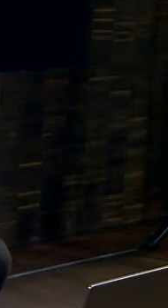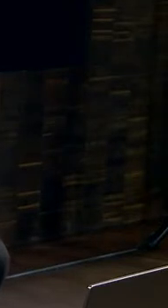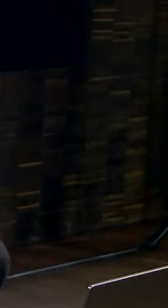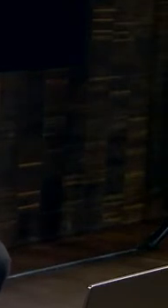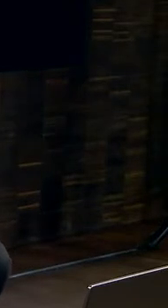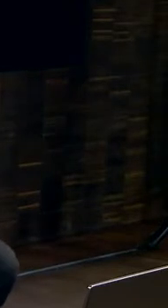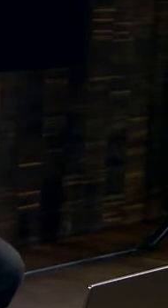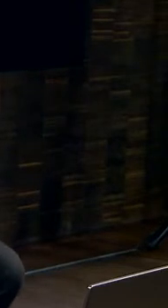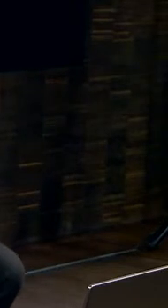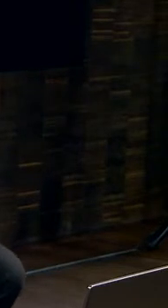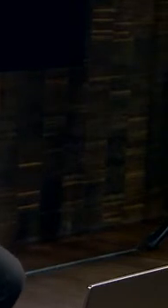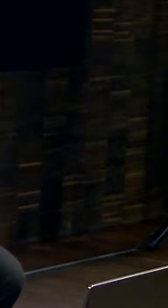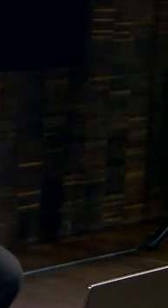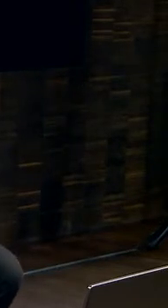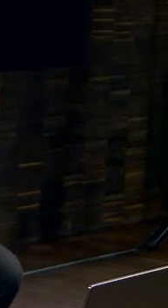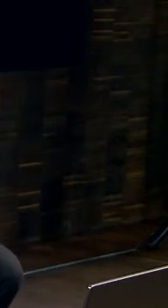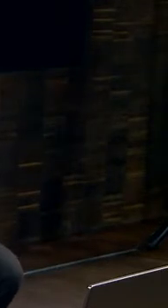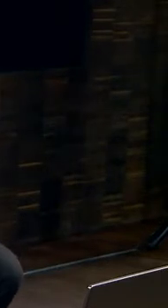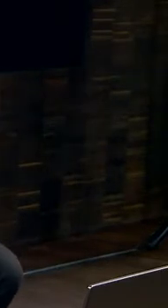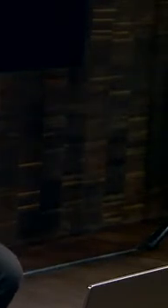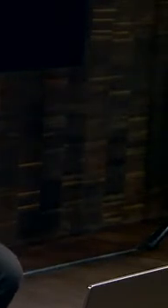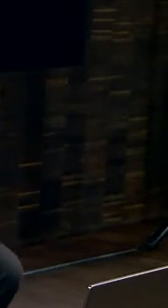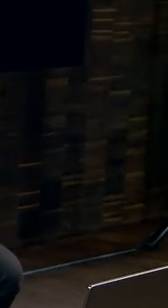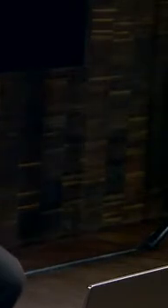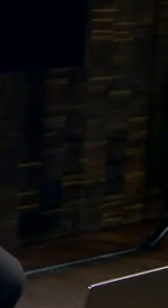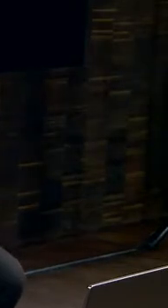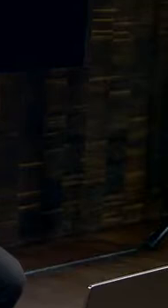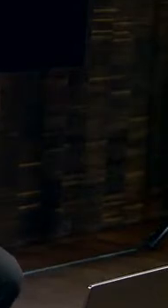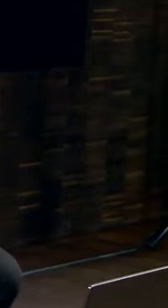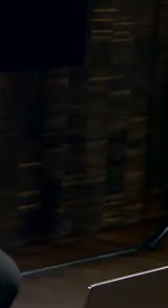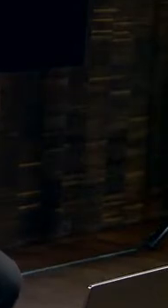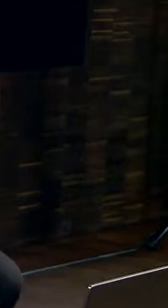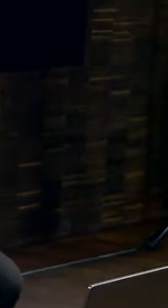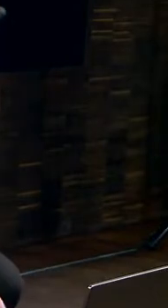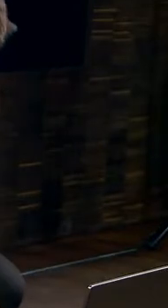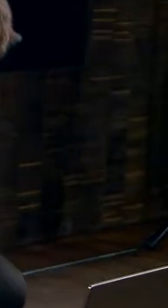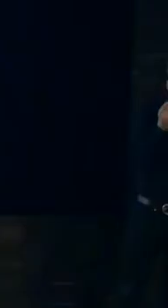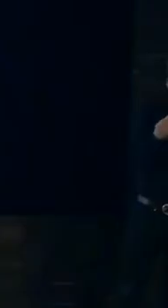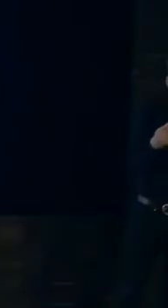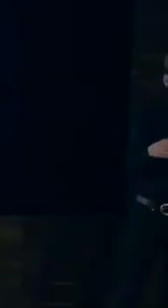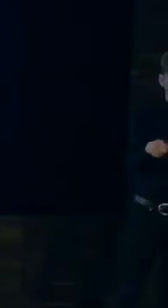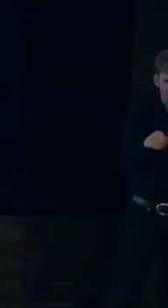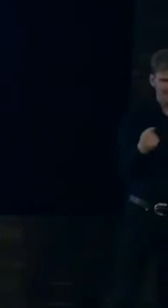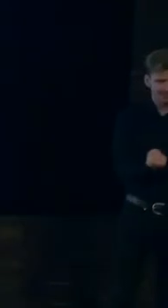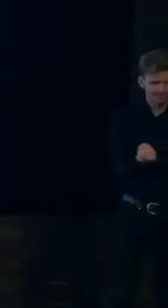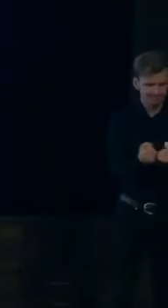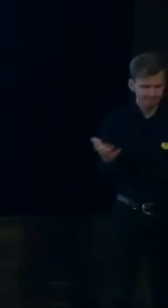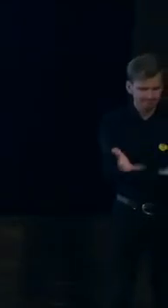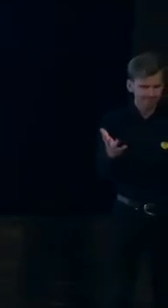raise at the attention of policymakers and the society in general.